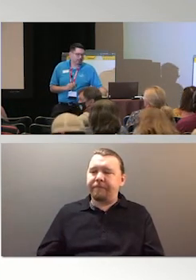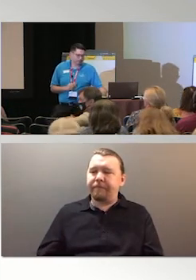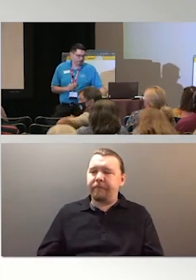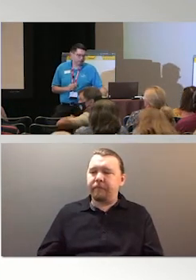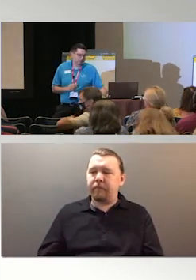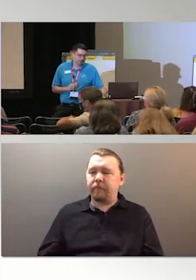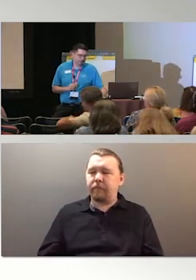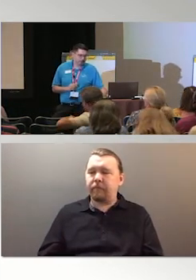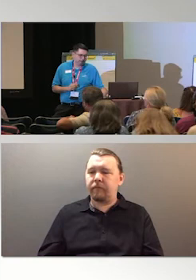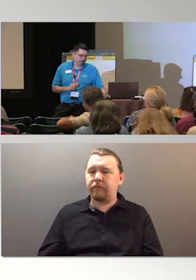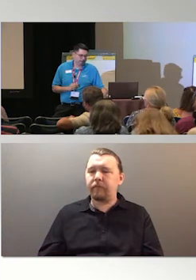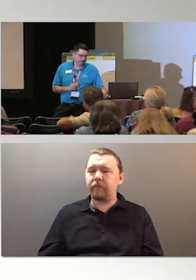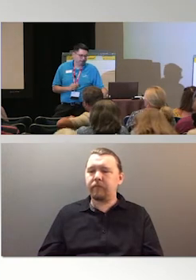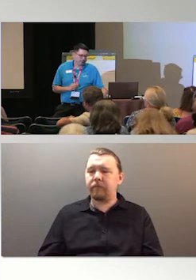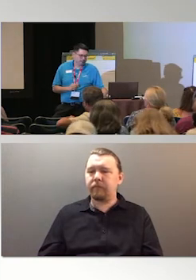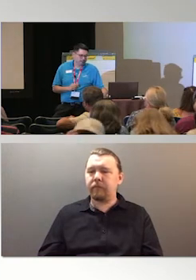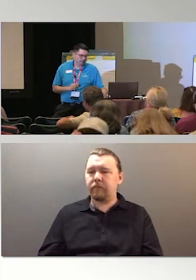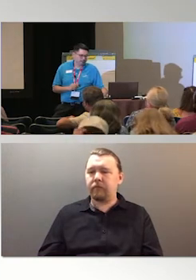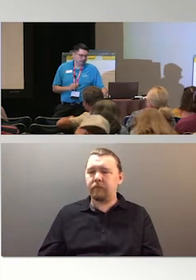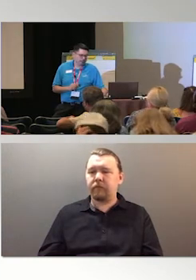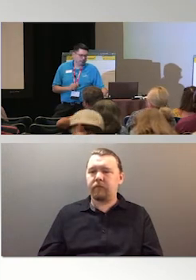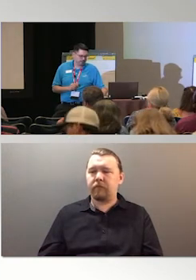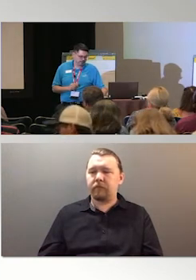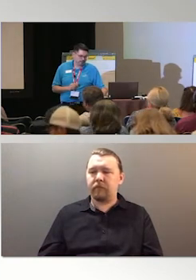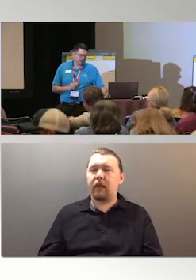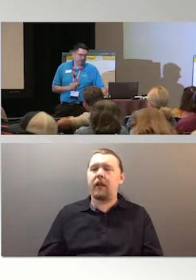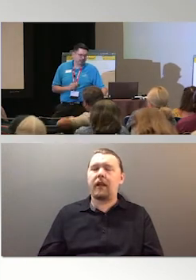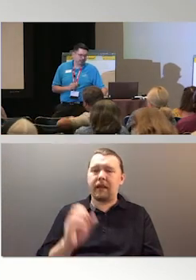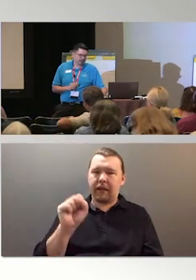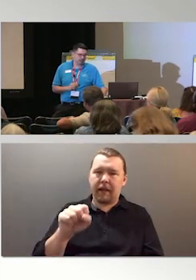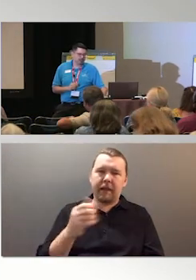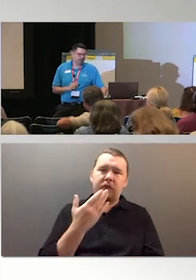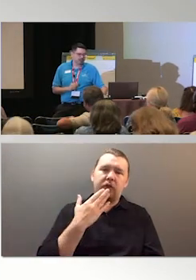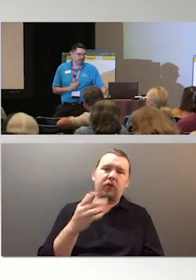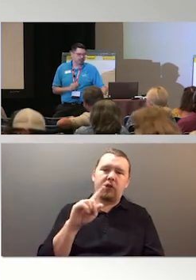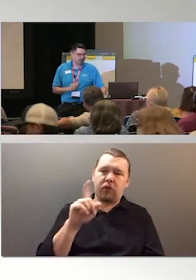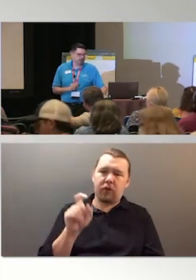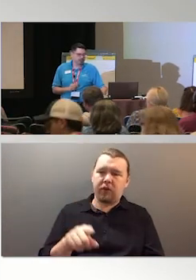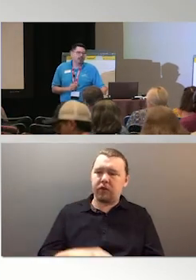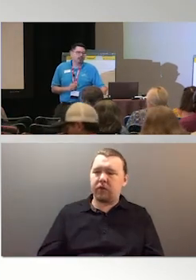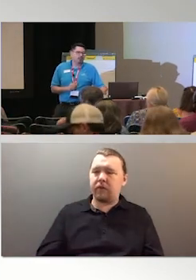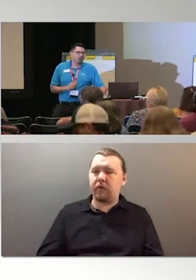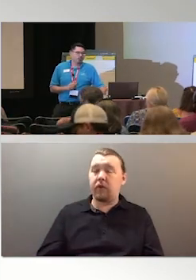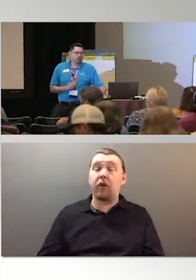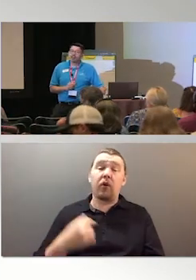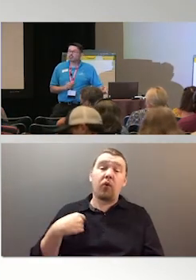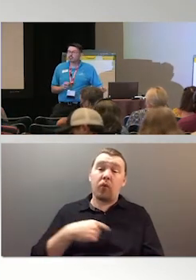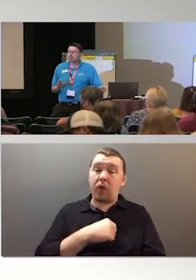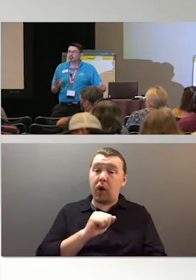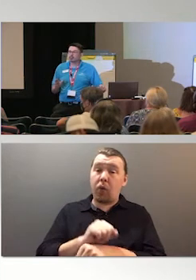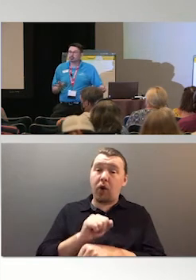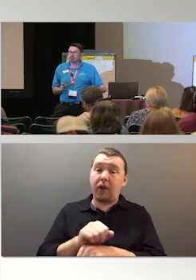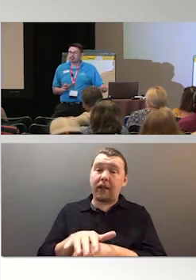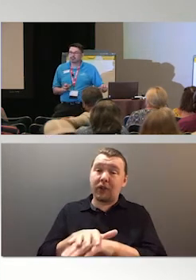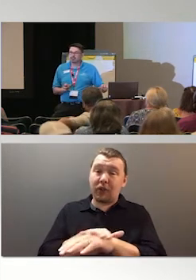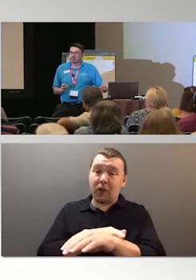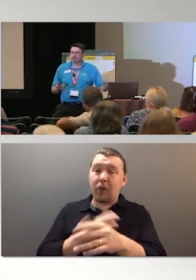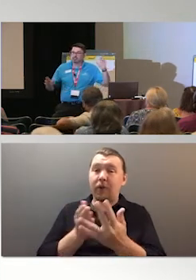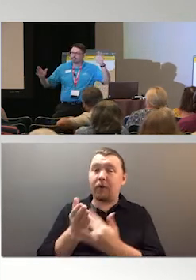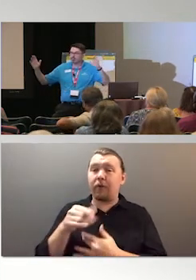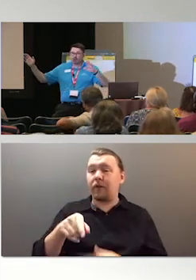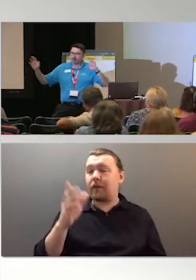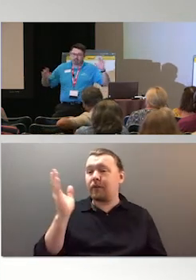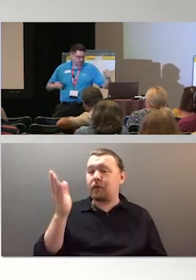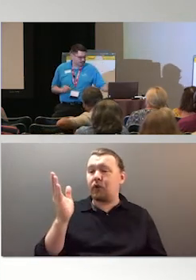yeah. with autism. Can I open an ABLE account? Yes, good question. See, we're working slowly through this presentation